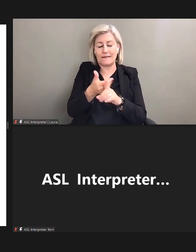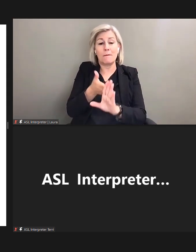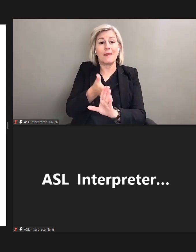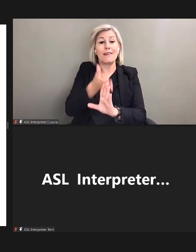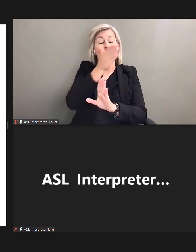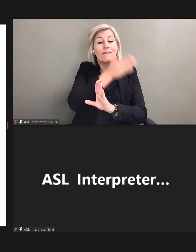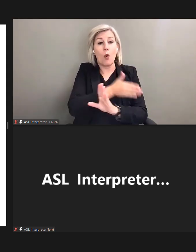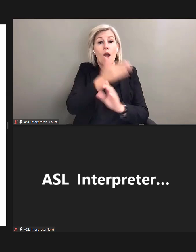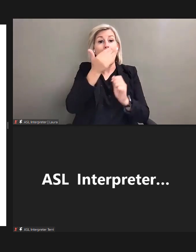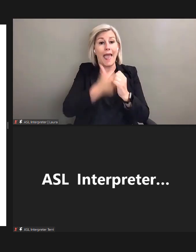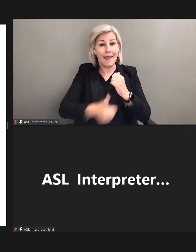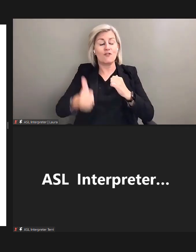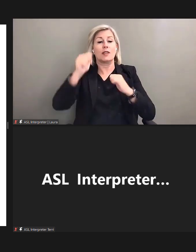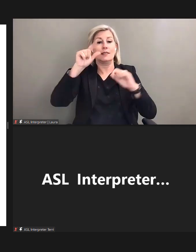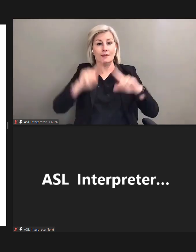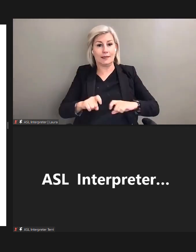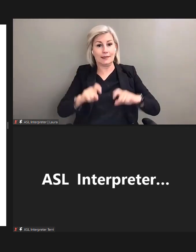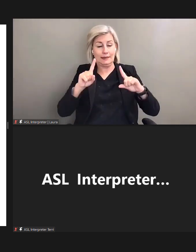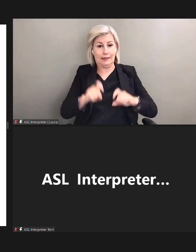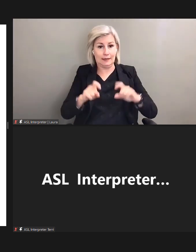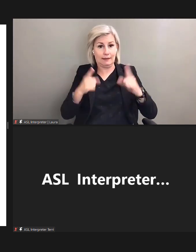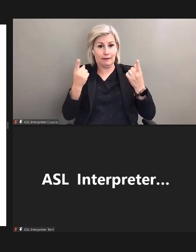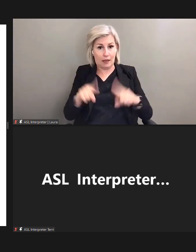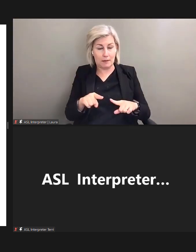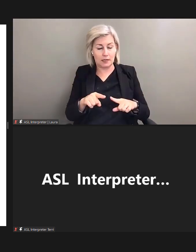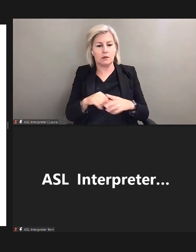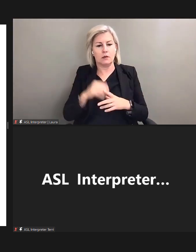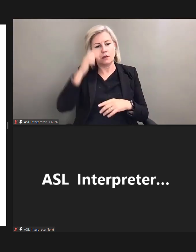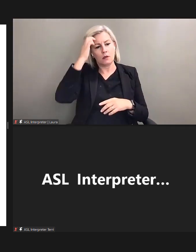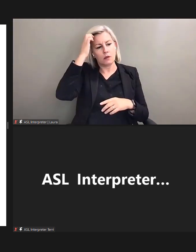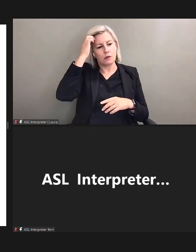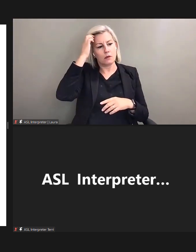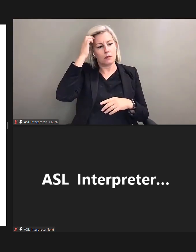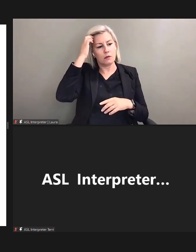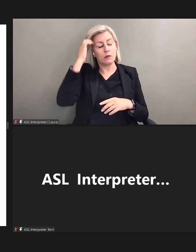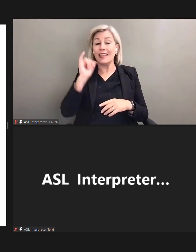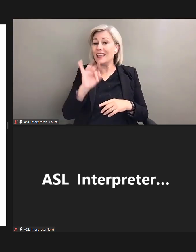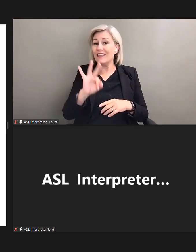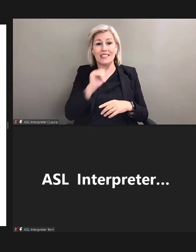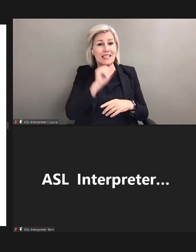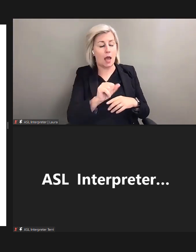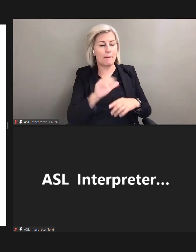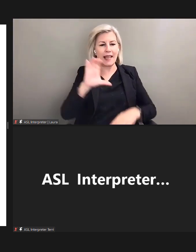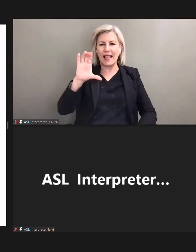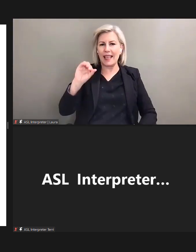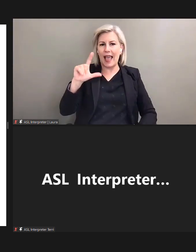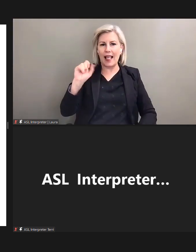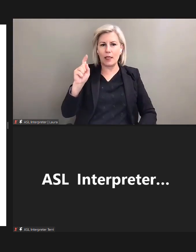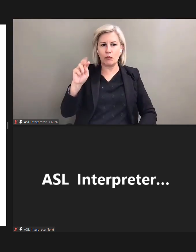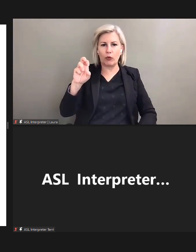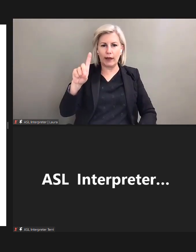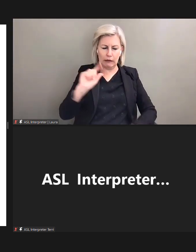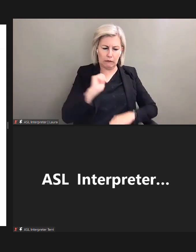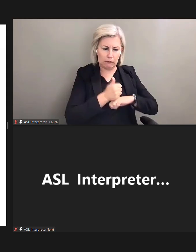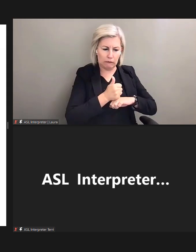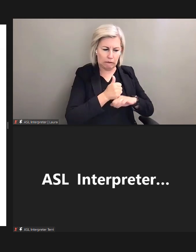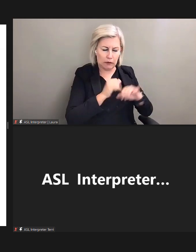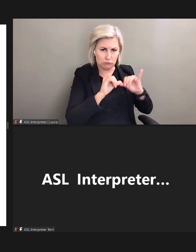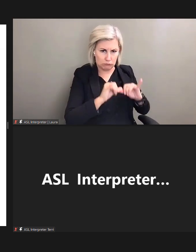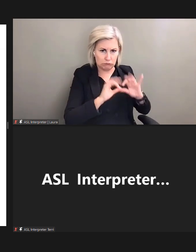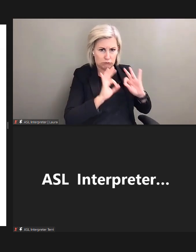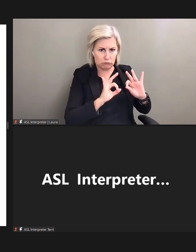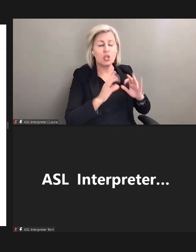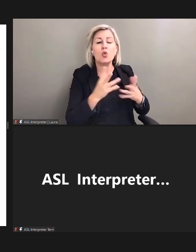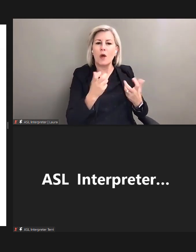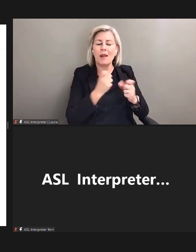to every testing session. If you haven't had the equipment calibrated in the last year or so, you'll want to do